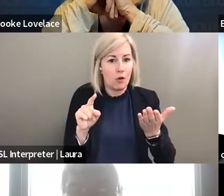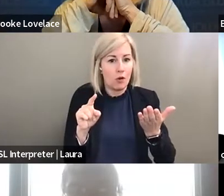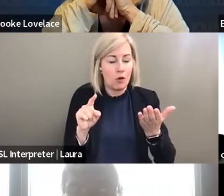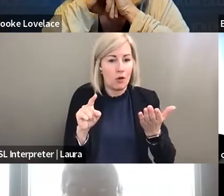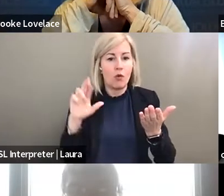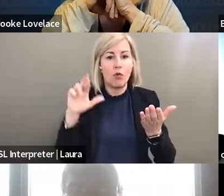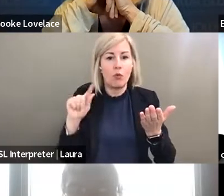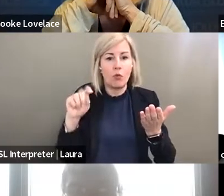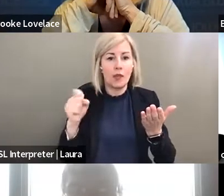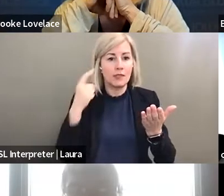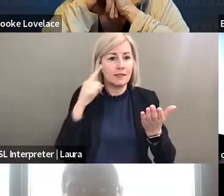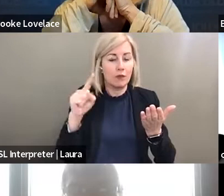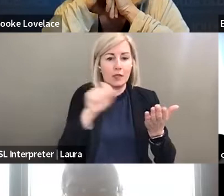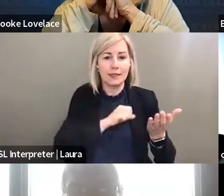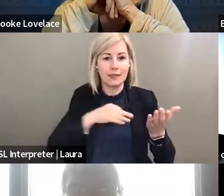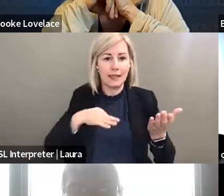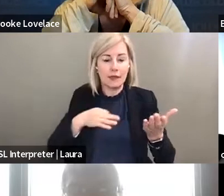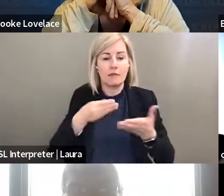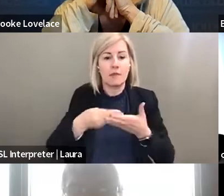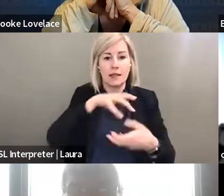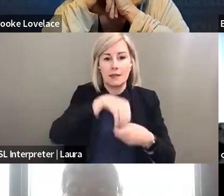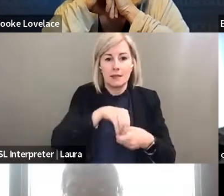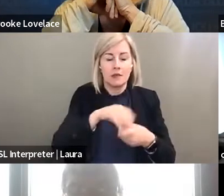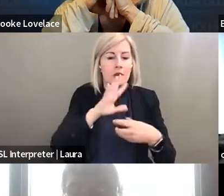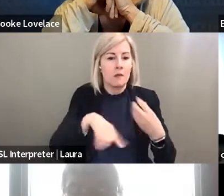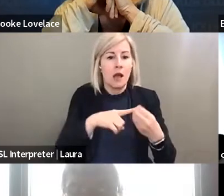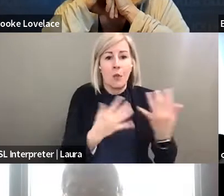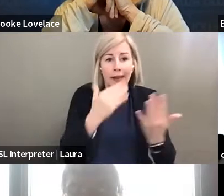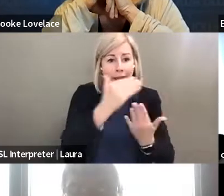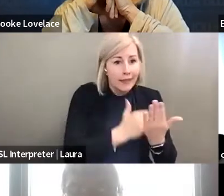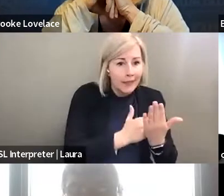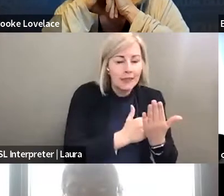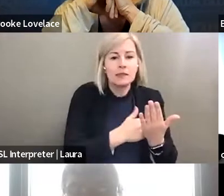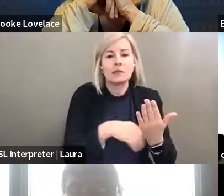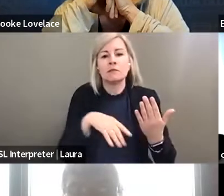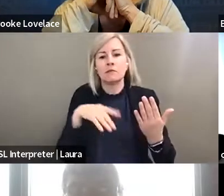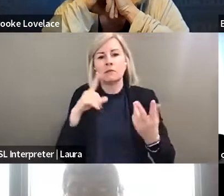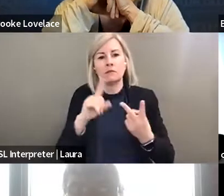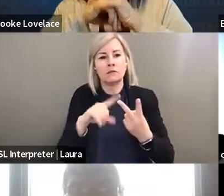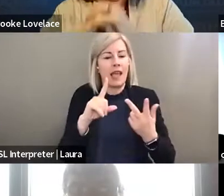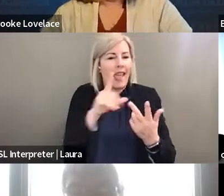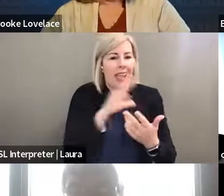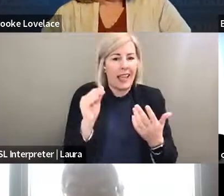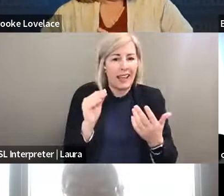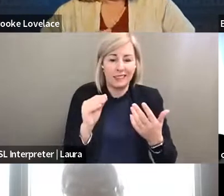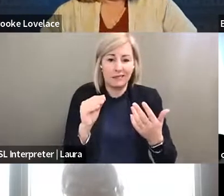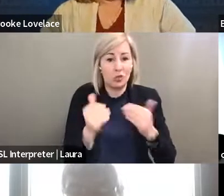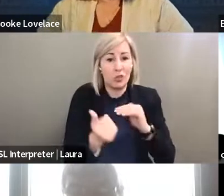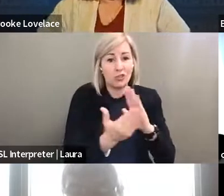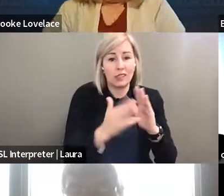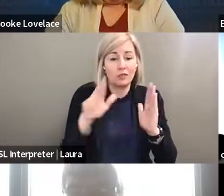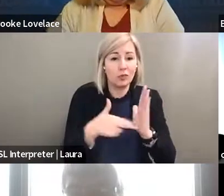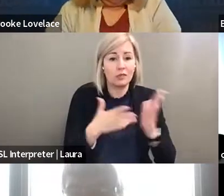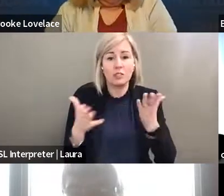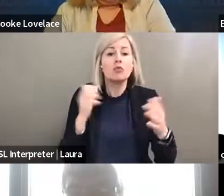rates for staff. There's also money in there to address waiting lists, and there's also money in there to address rural services. So if